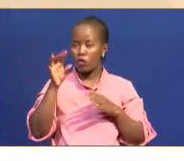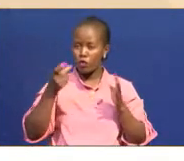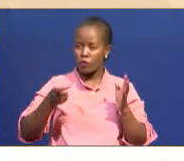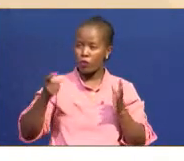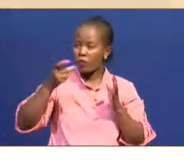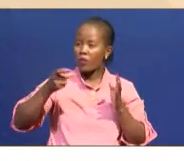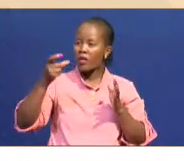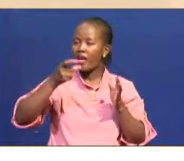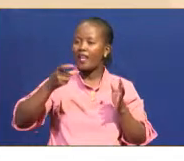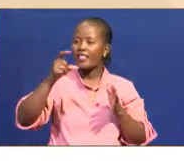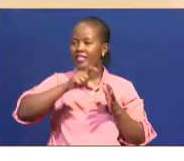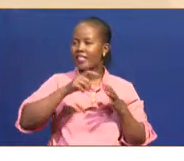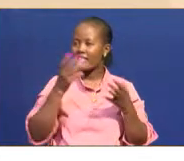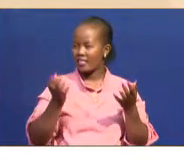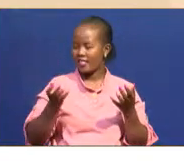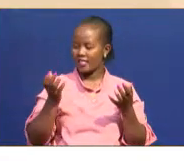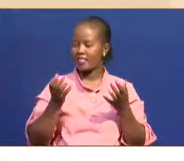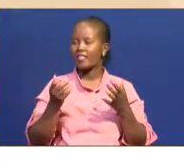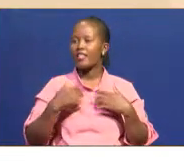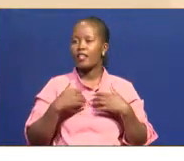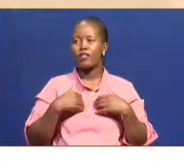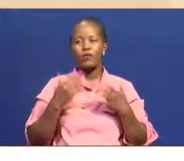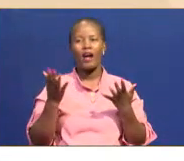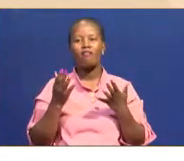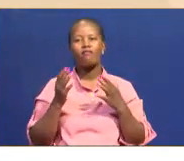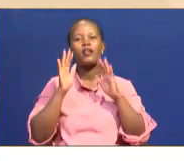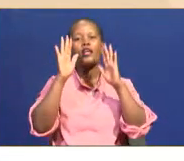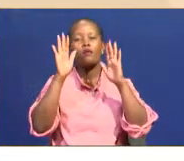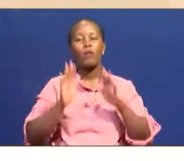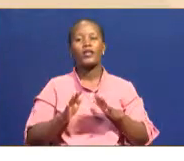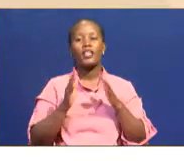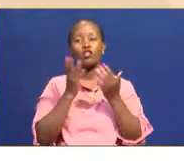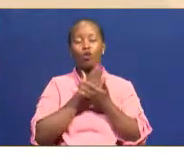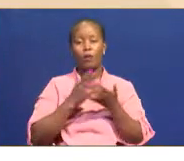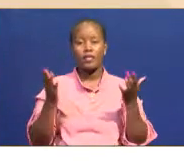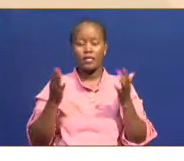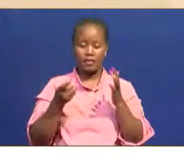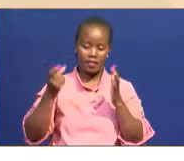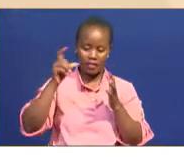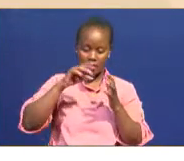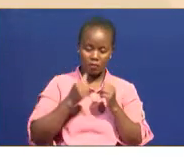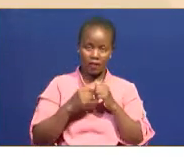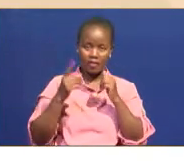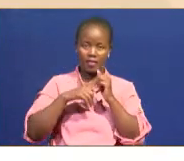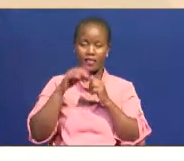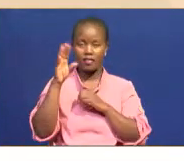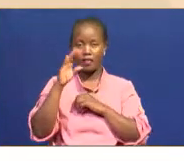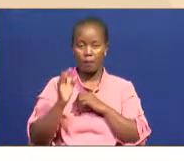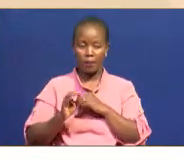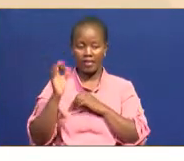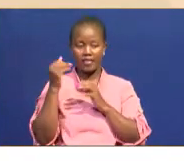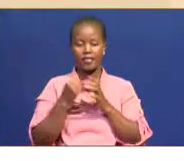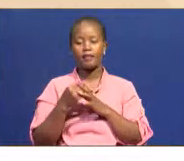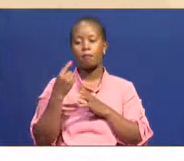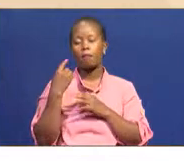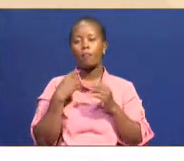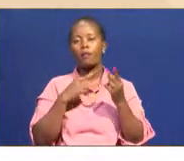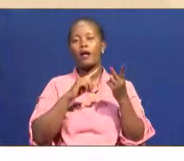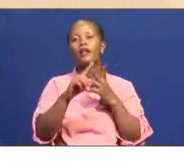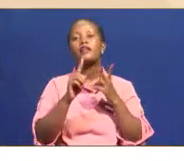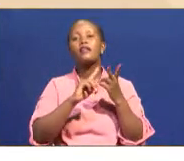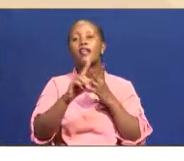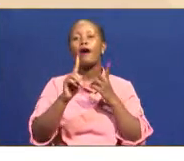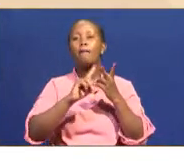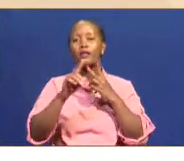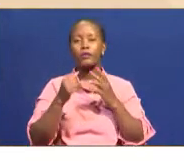portion of a very essential commodity by 16%. Number two, you'll also